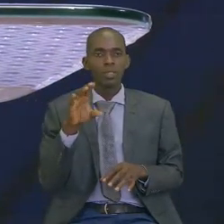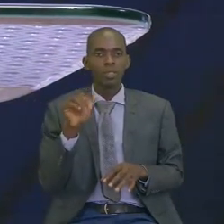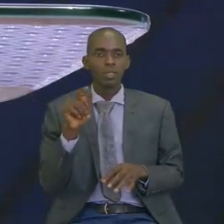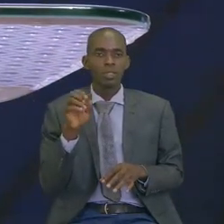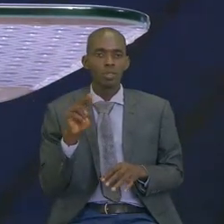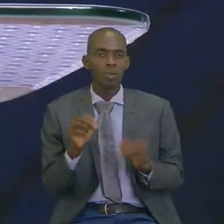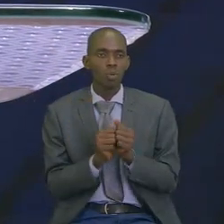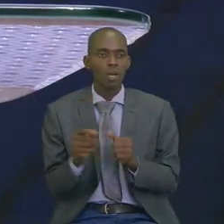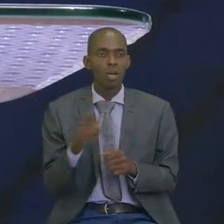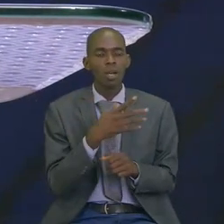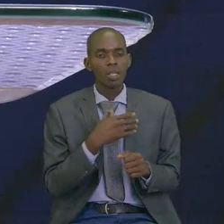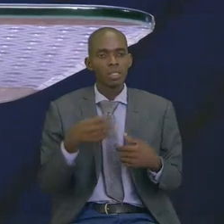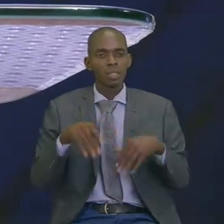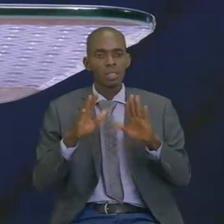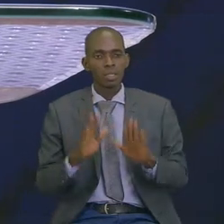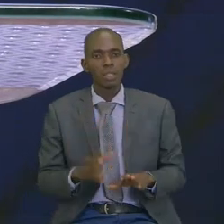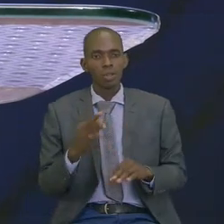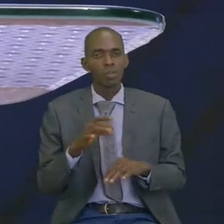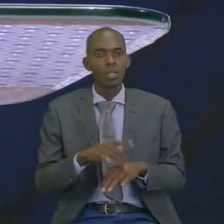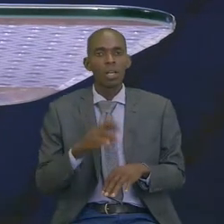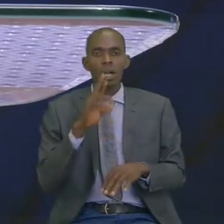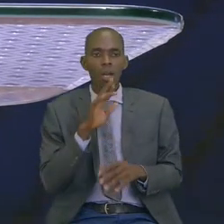the earth are waxed rich